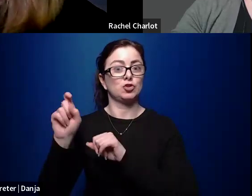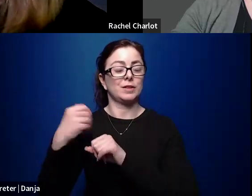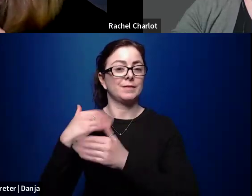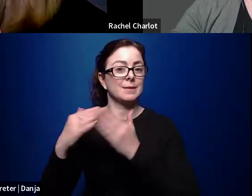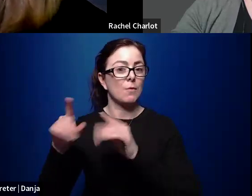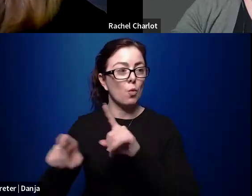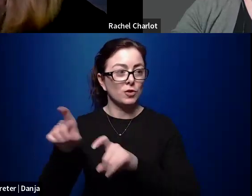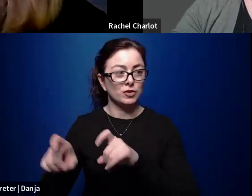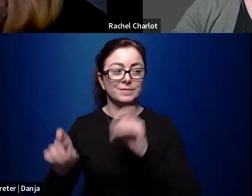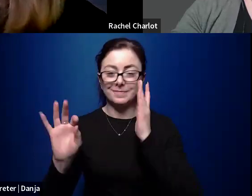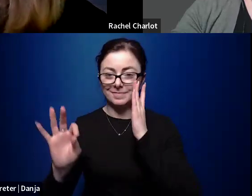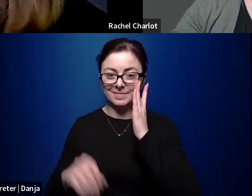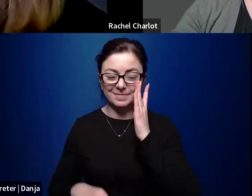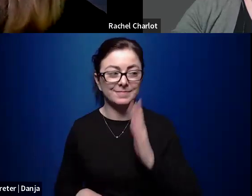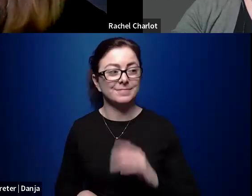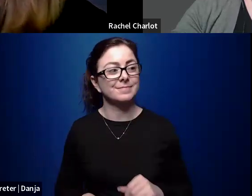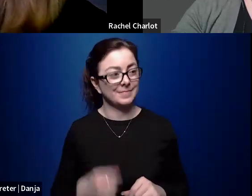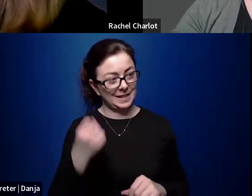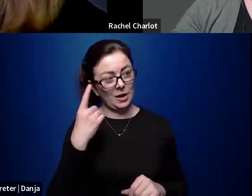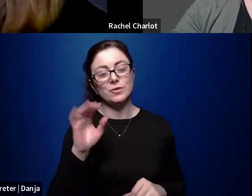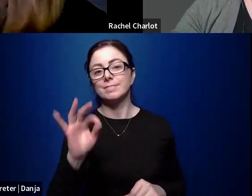Technology is our friend today. gotcha.